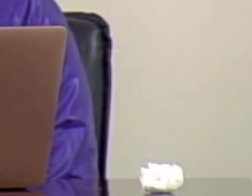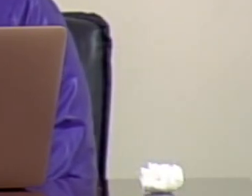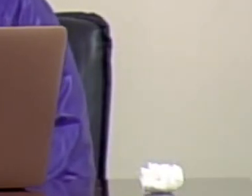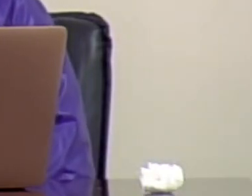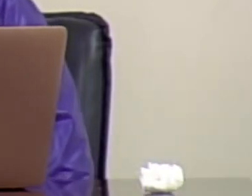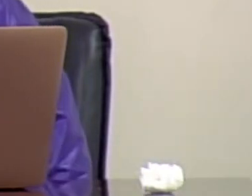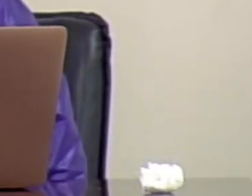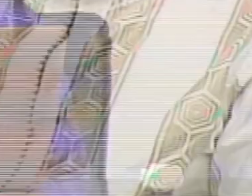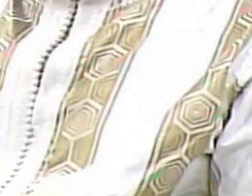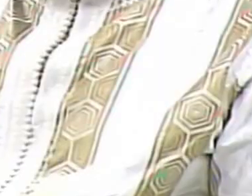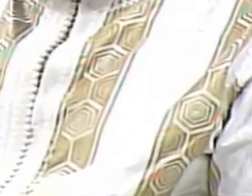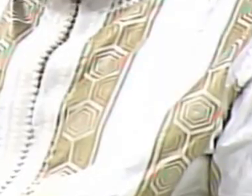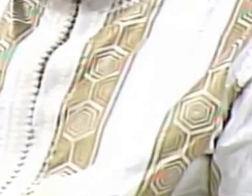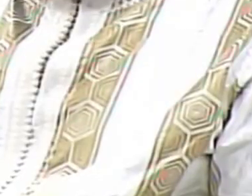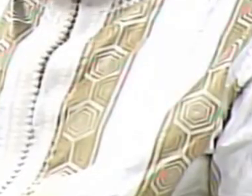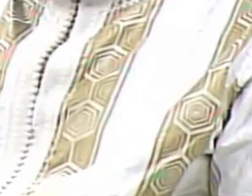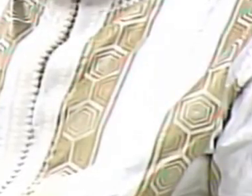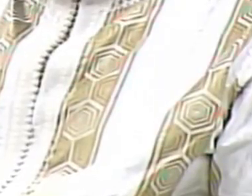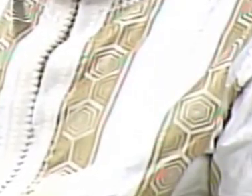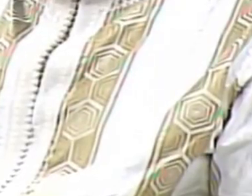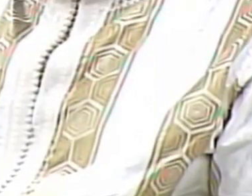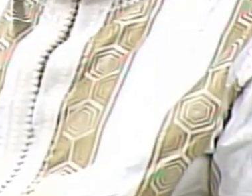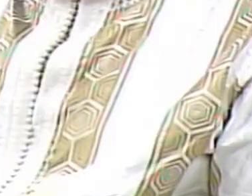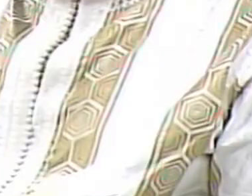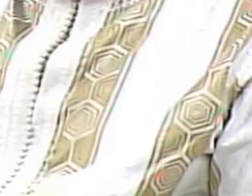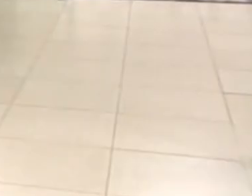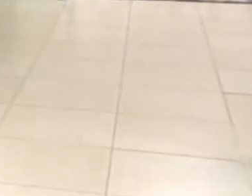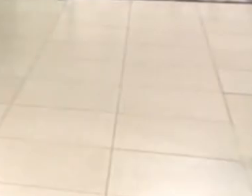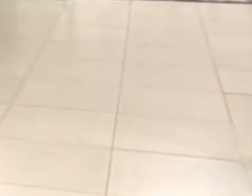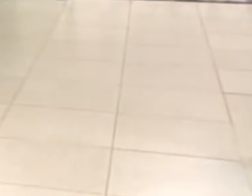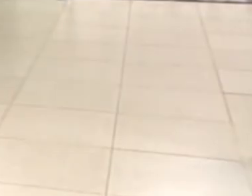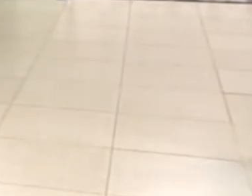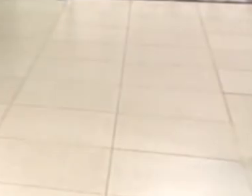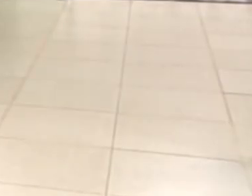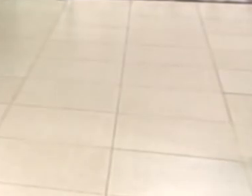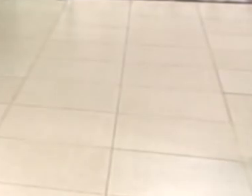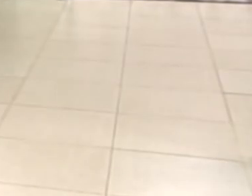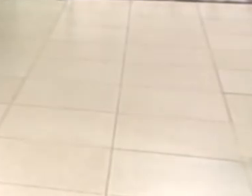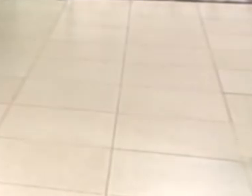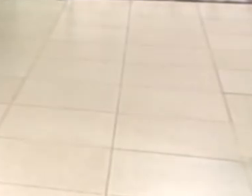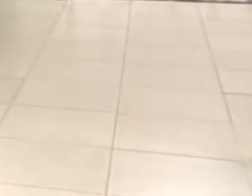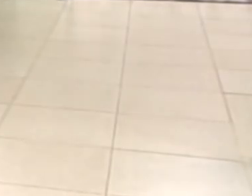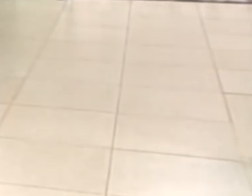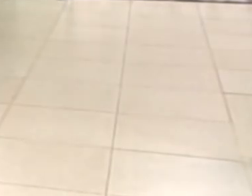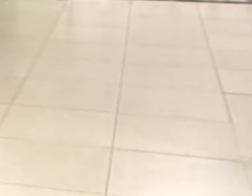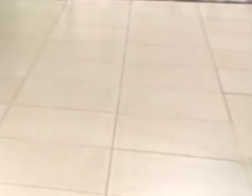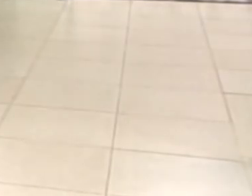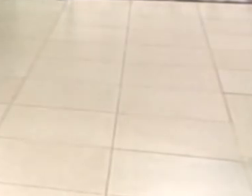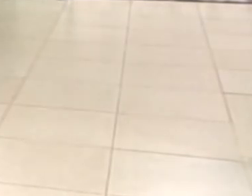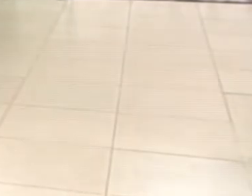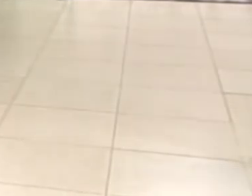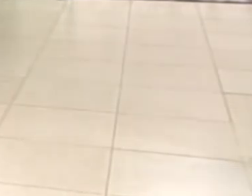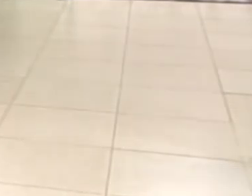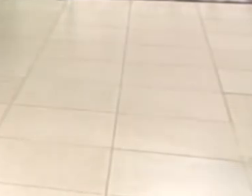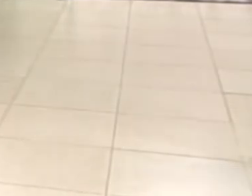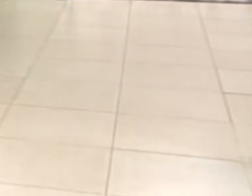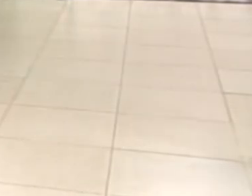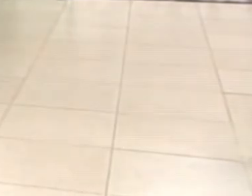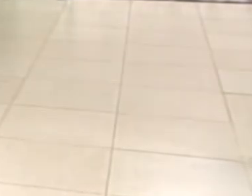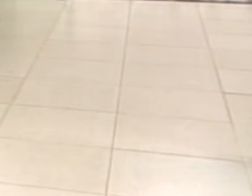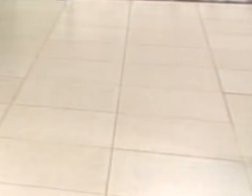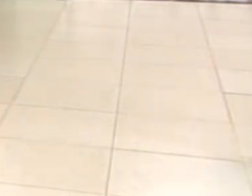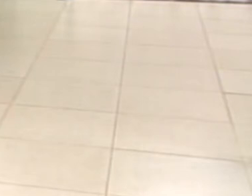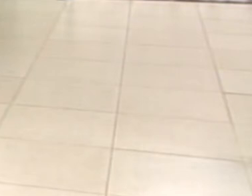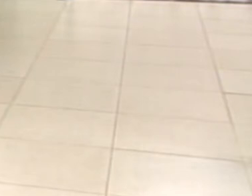We had the Inspector General of Police. Amon nañ fa Inspector General bu police. The Deputy Inspector General of Police. Ak nga xamne mo topa ci